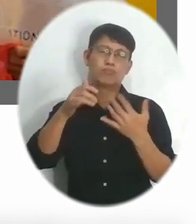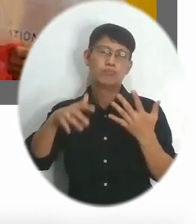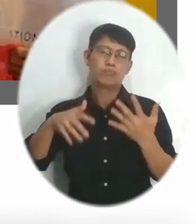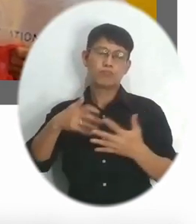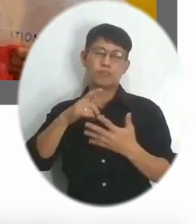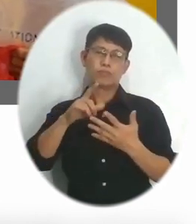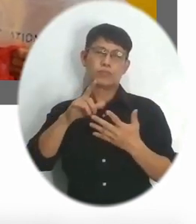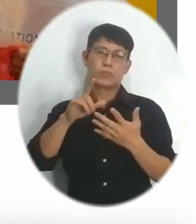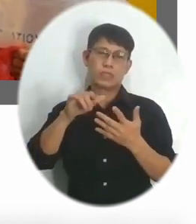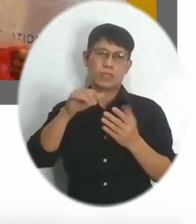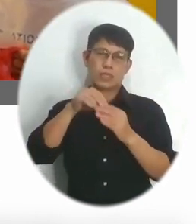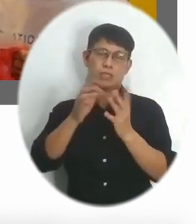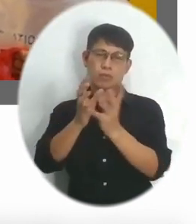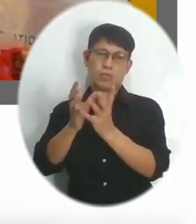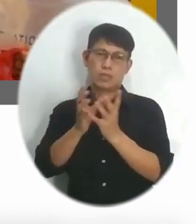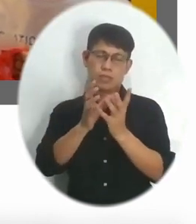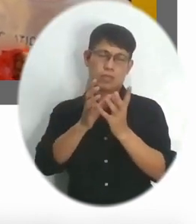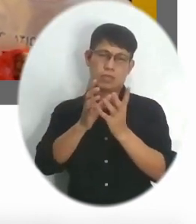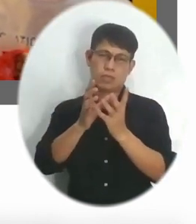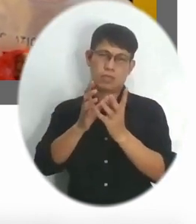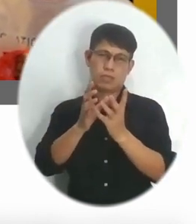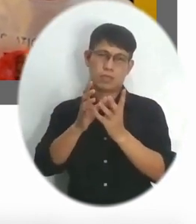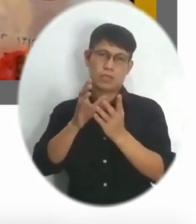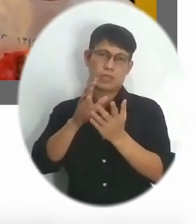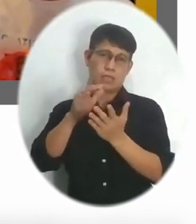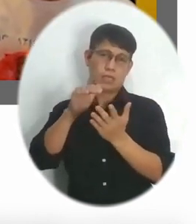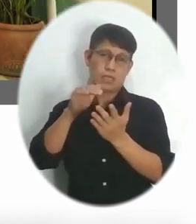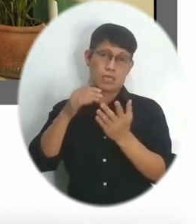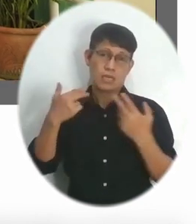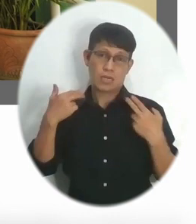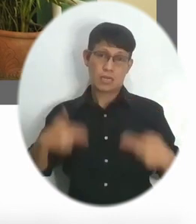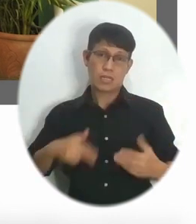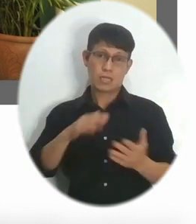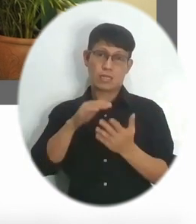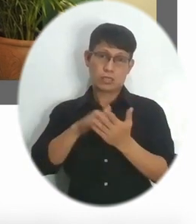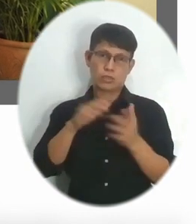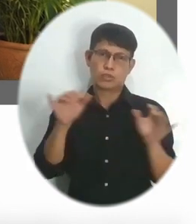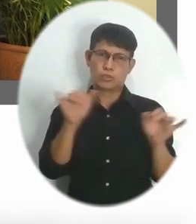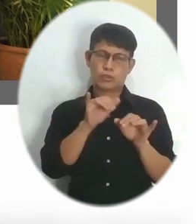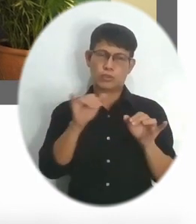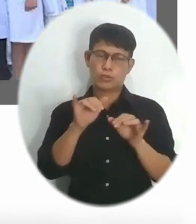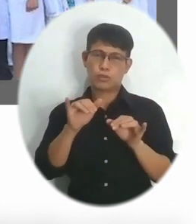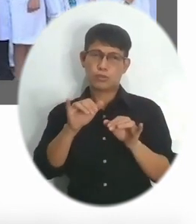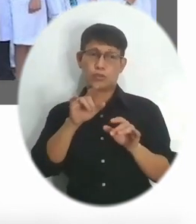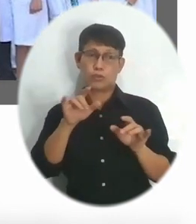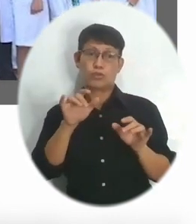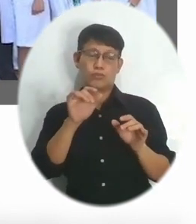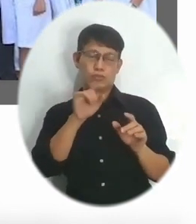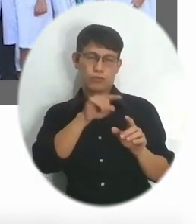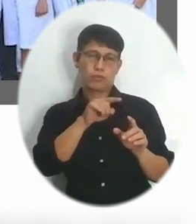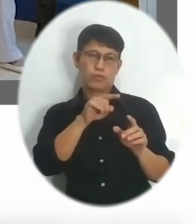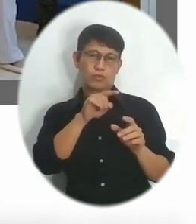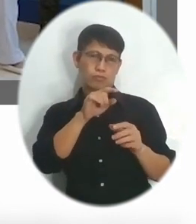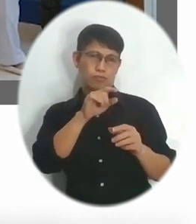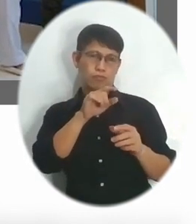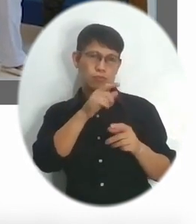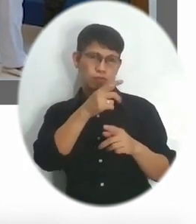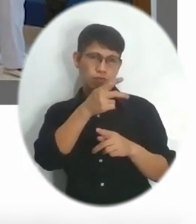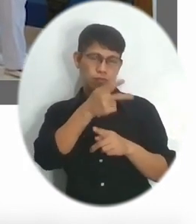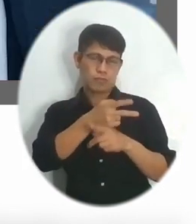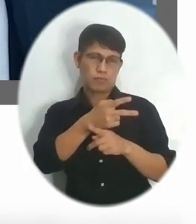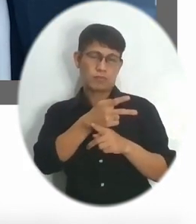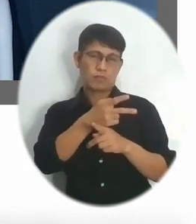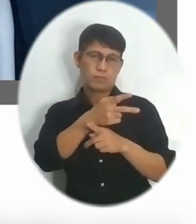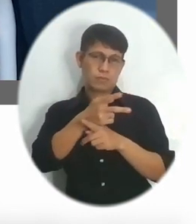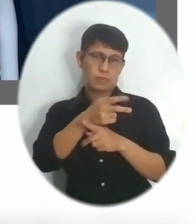and physical activities in community health centers. SM Foundation likewise helps safeguard the health of the men